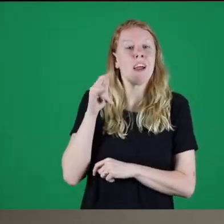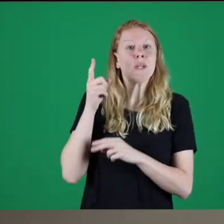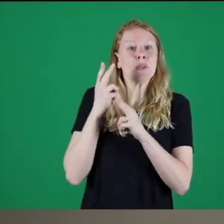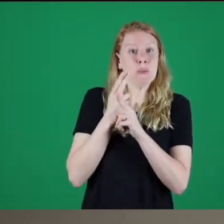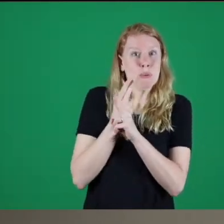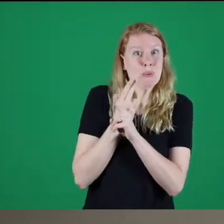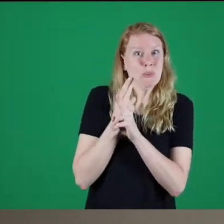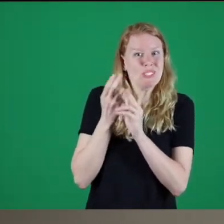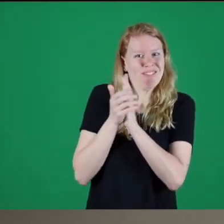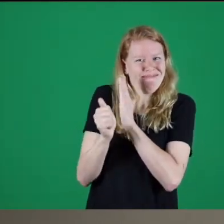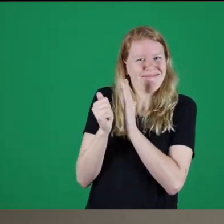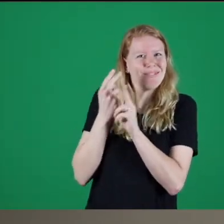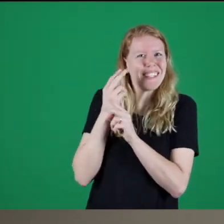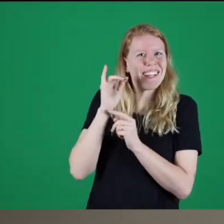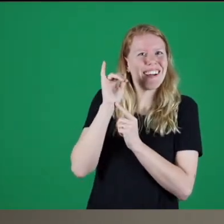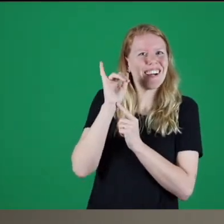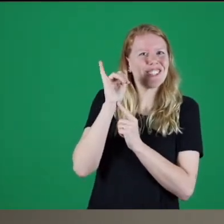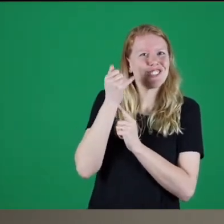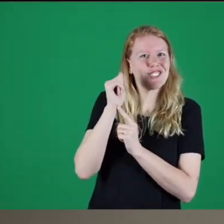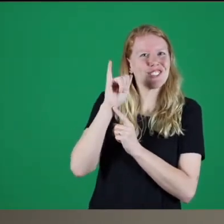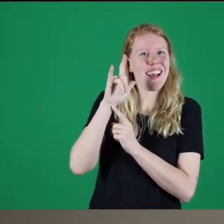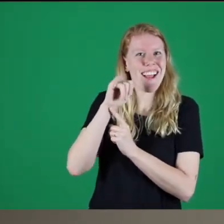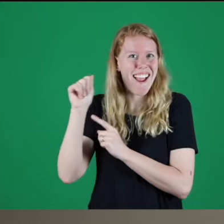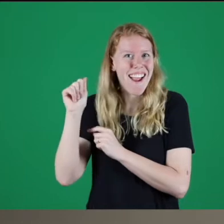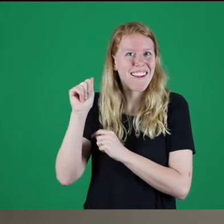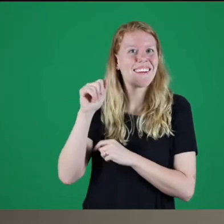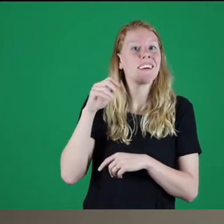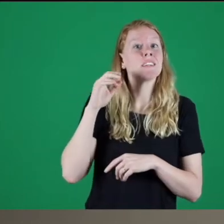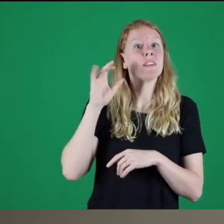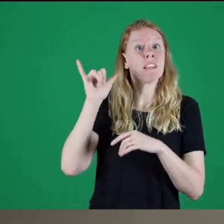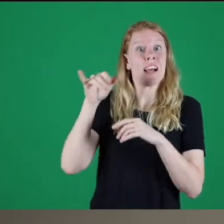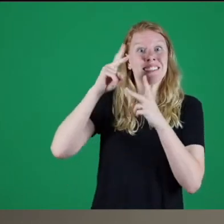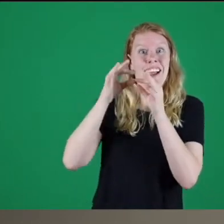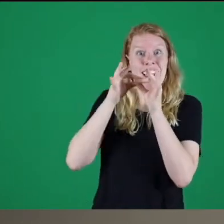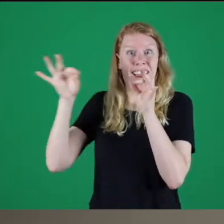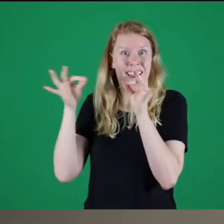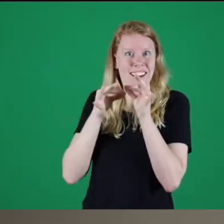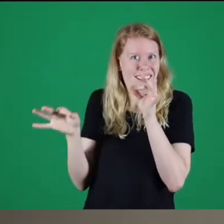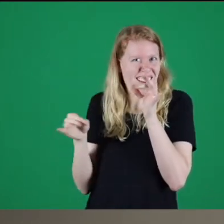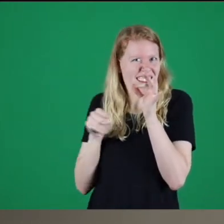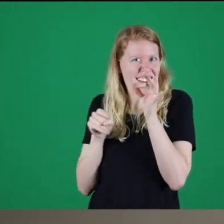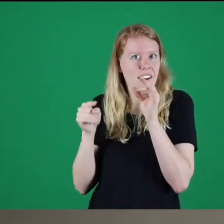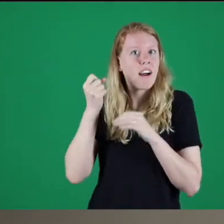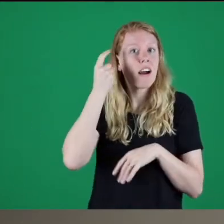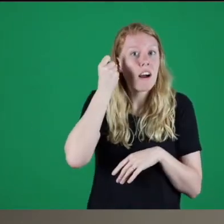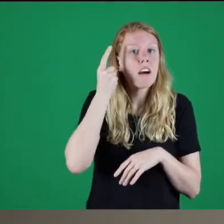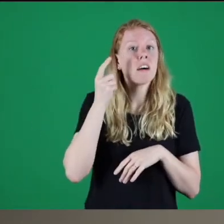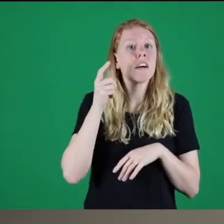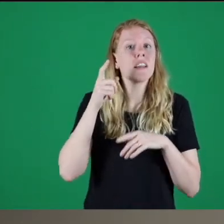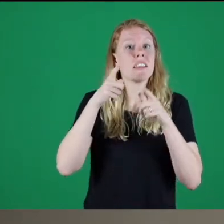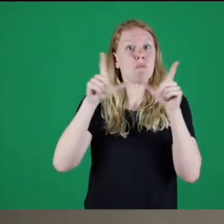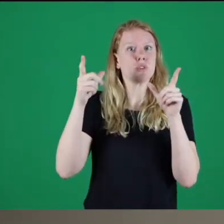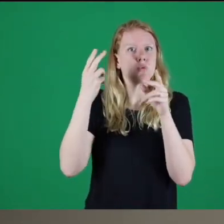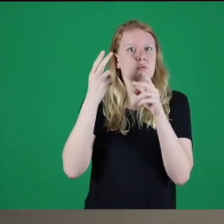is called jalia. Now, the other part, ala leka jalia da. Because this language is a tonal language, depending on how you say